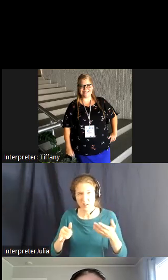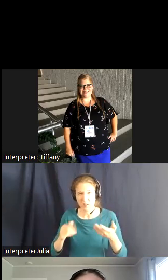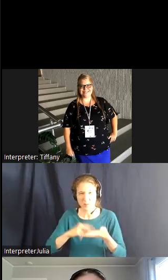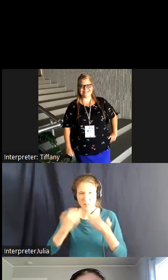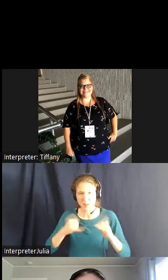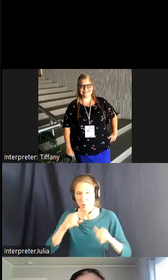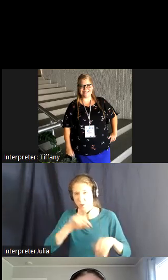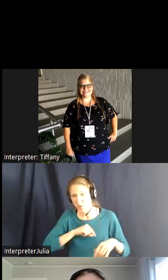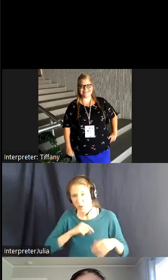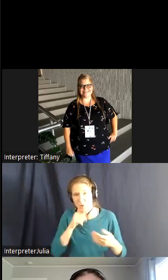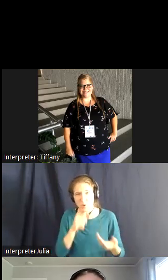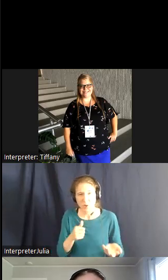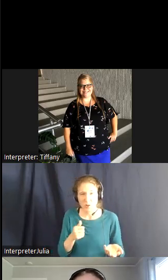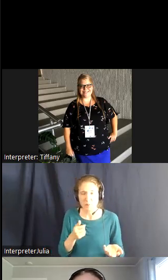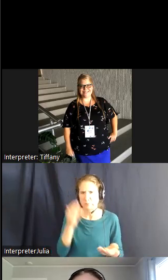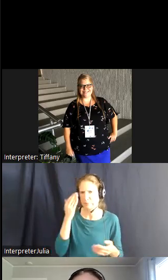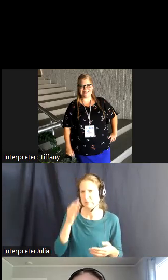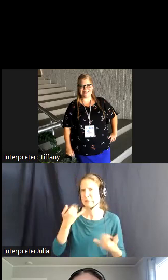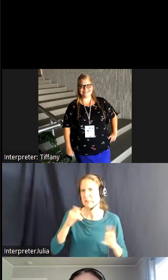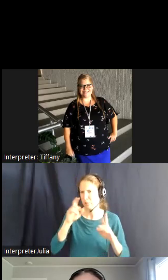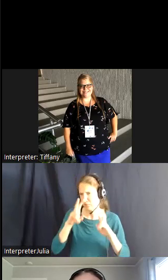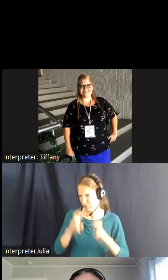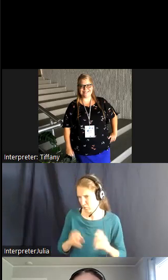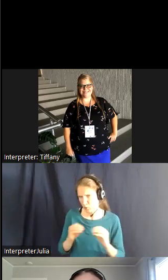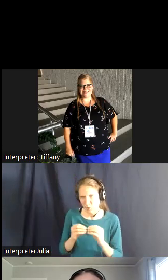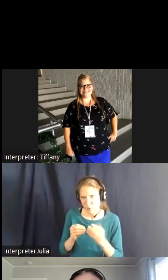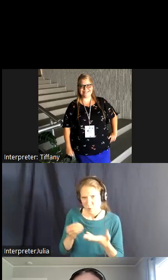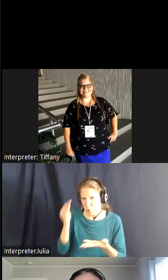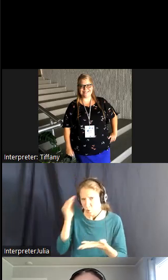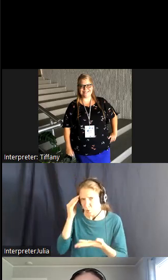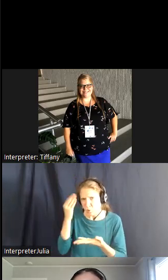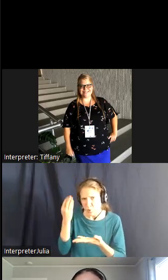little more digging through, but do you have anything, Erica?